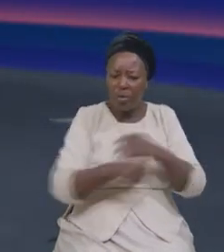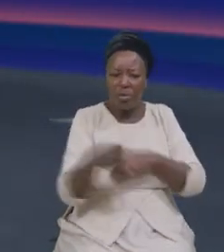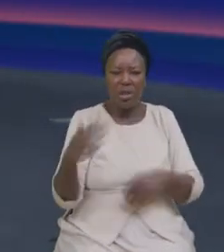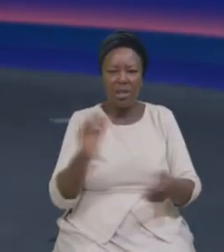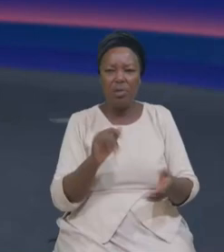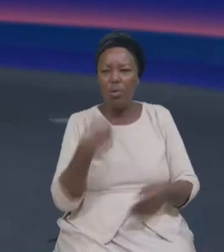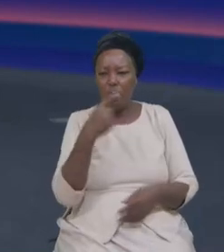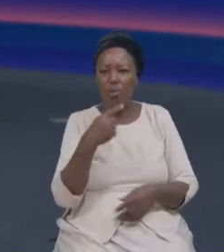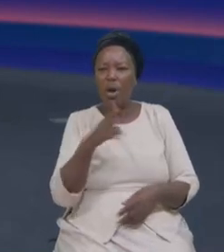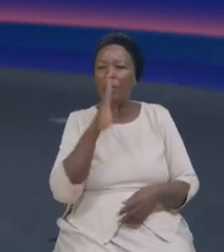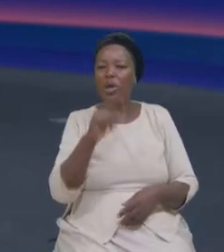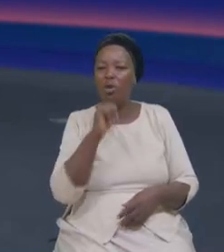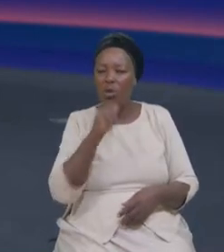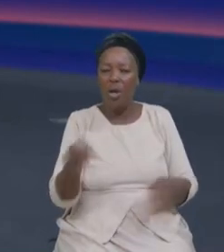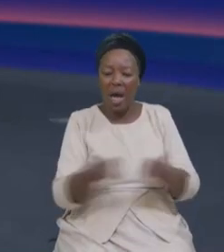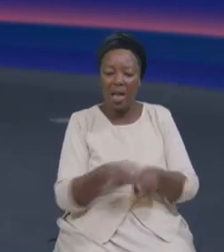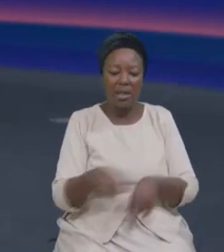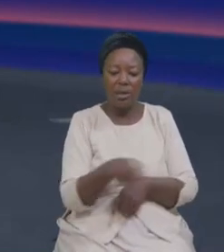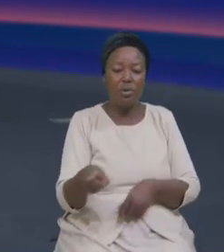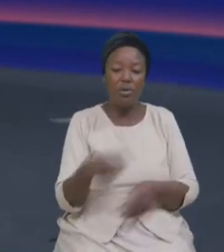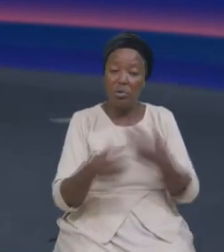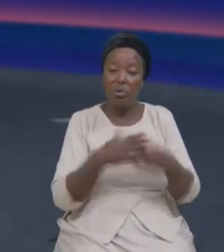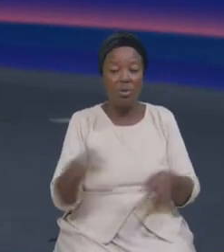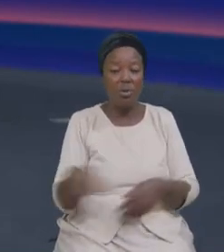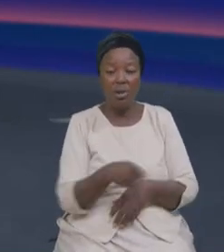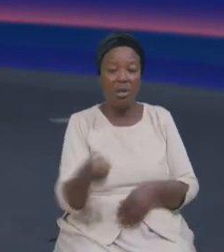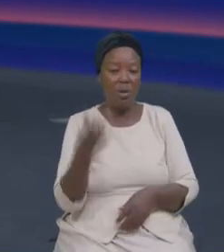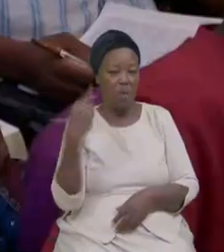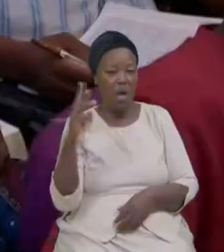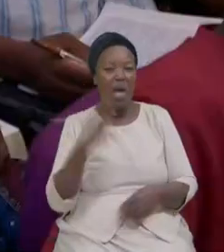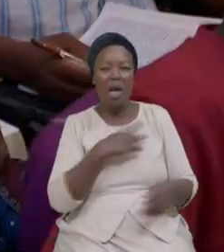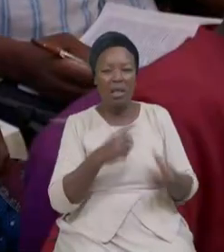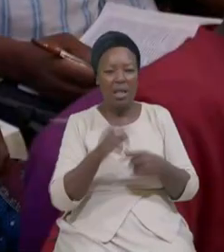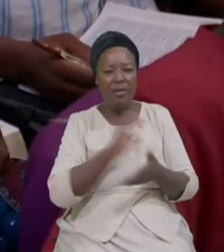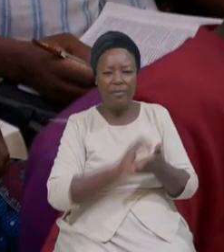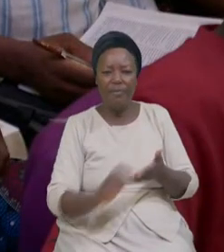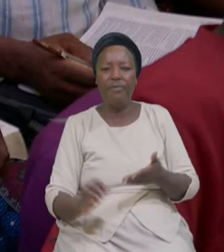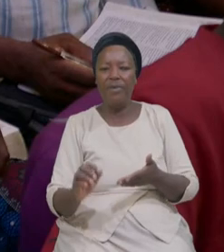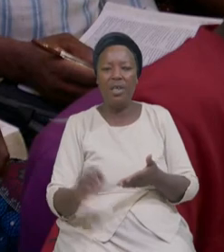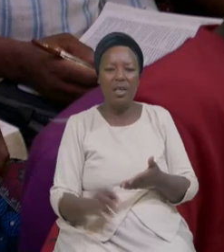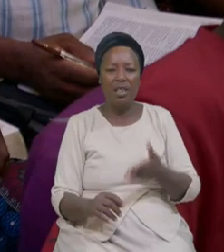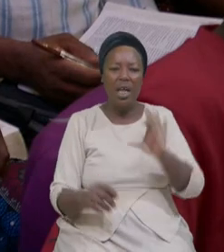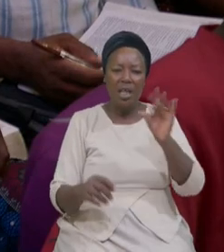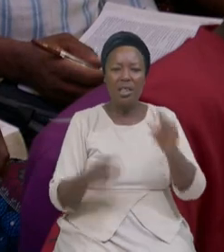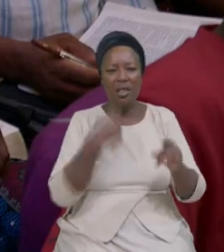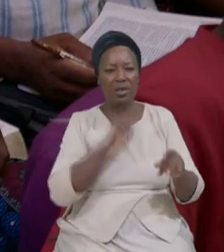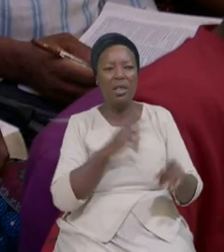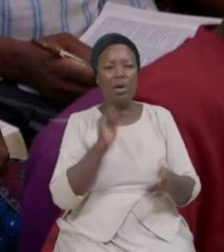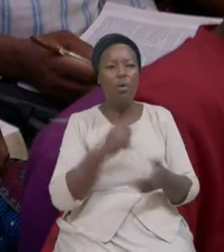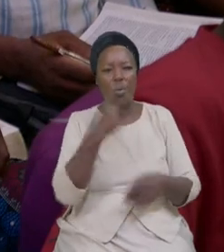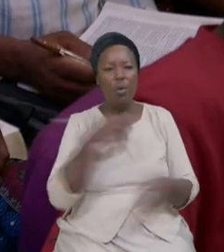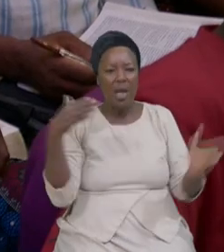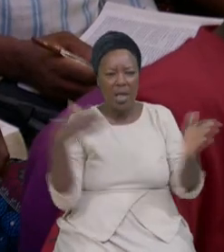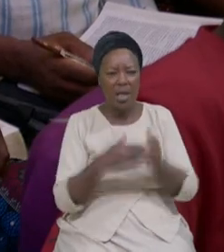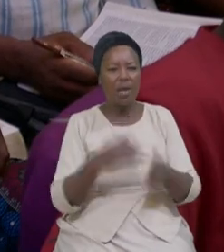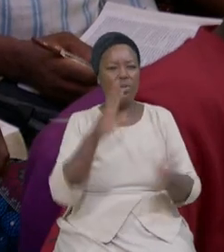as though they were. And then in verse 18 it said, who against hope believes in hope.